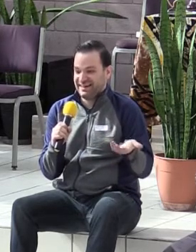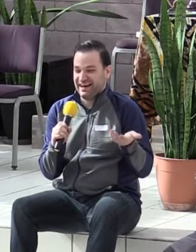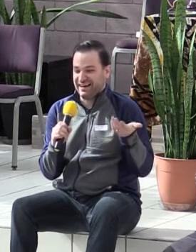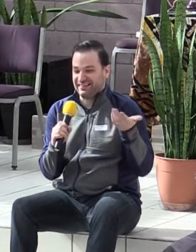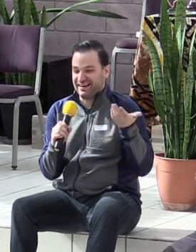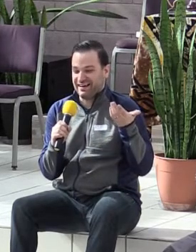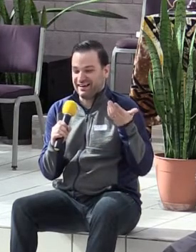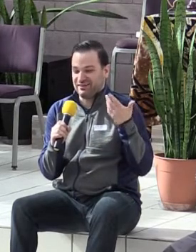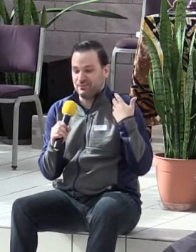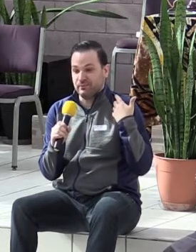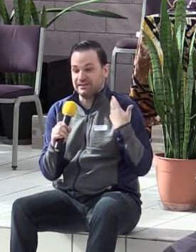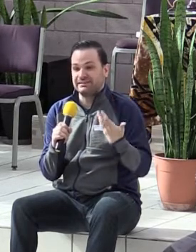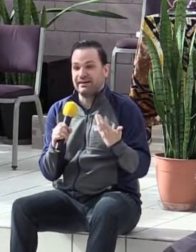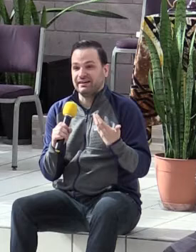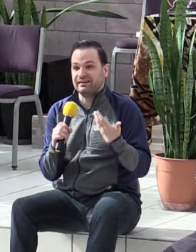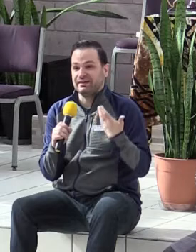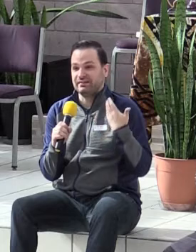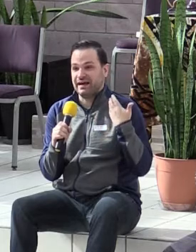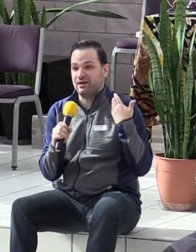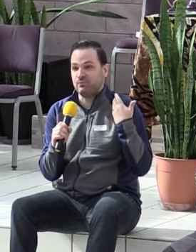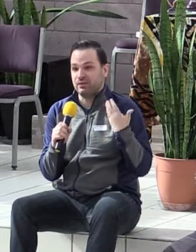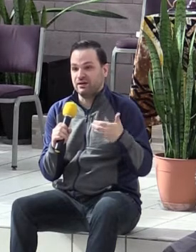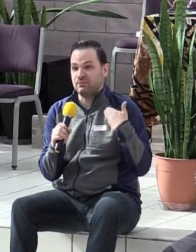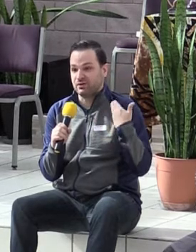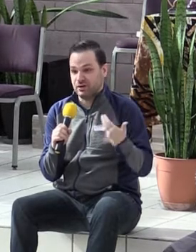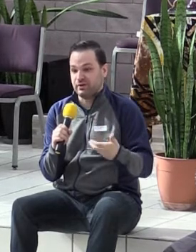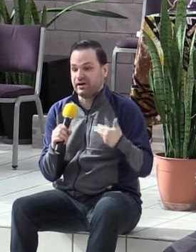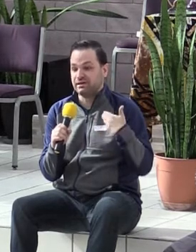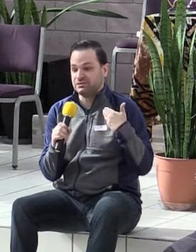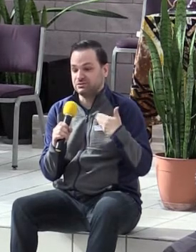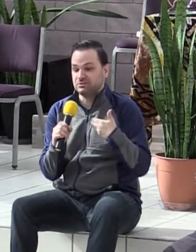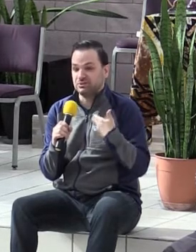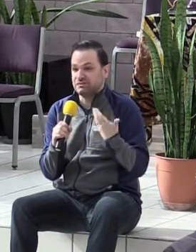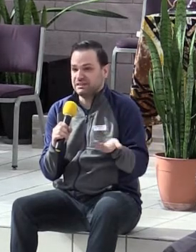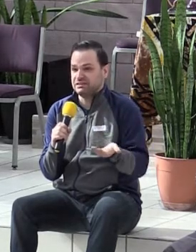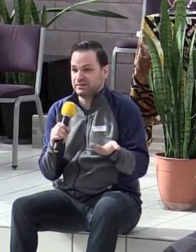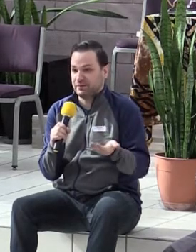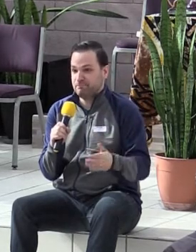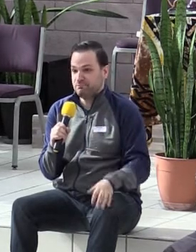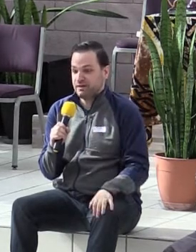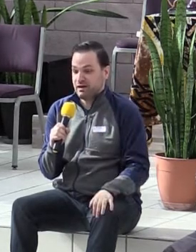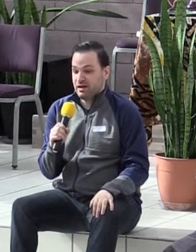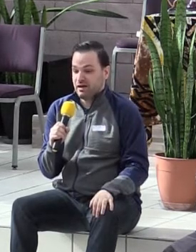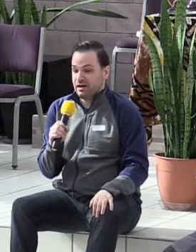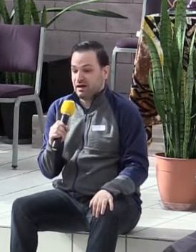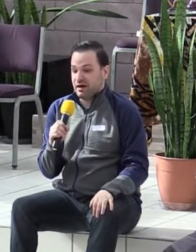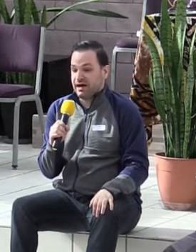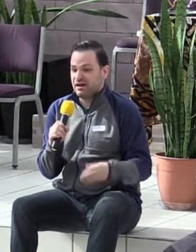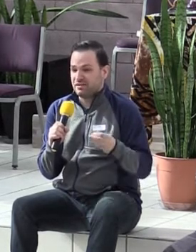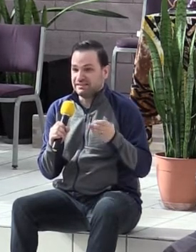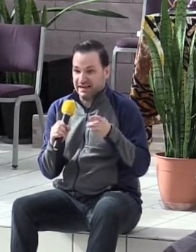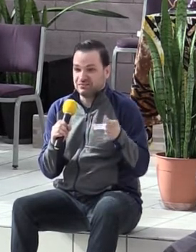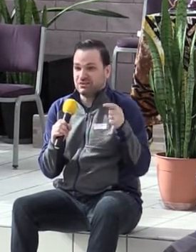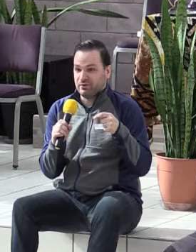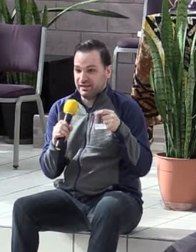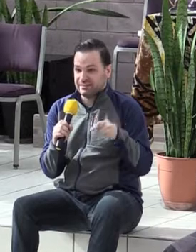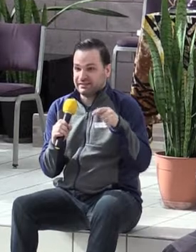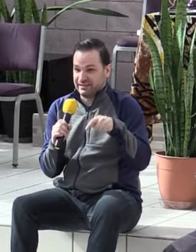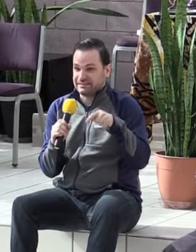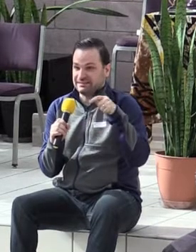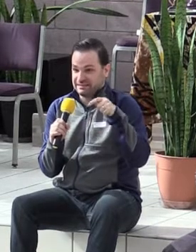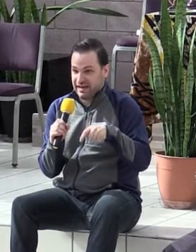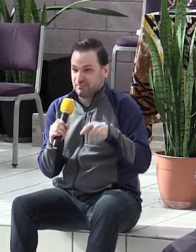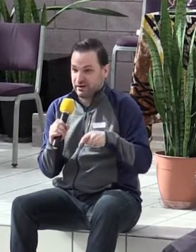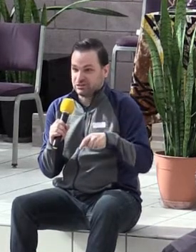instantly. And then we decided that we were going to go see each other. I had a lot of doubts going